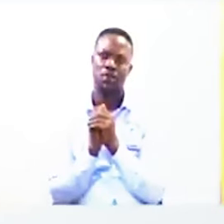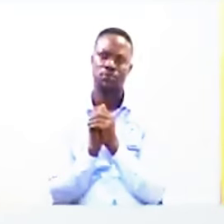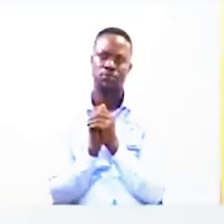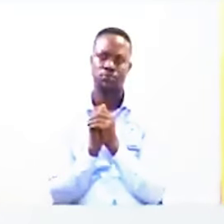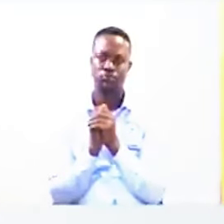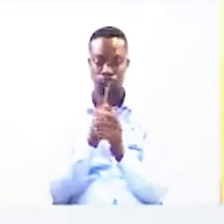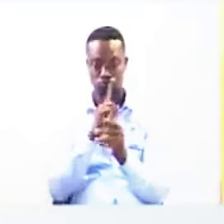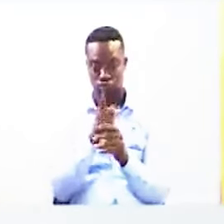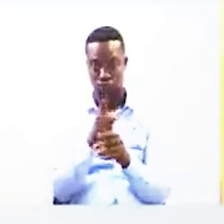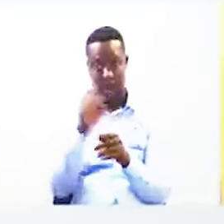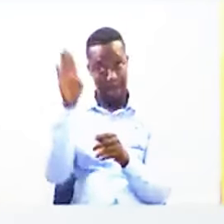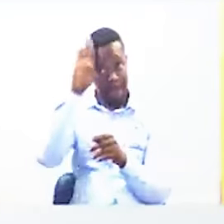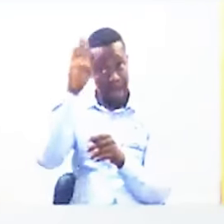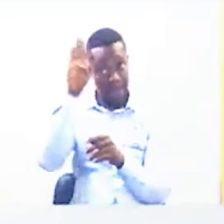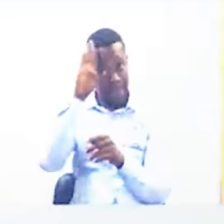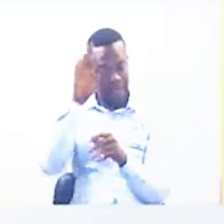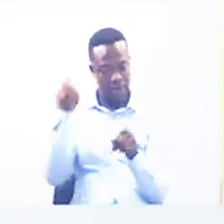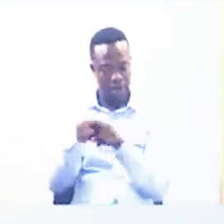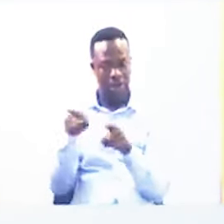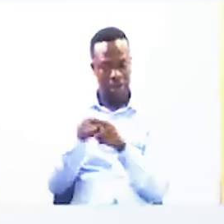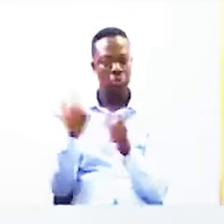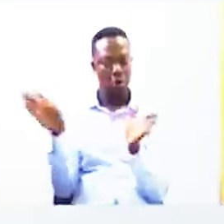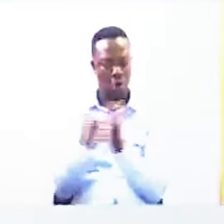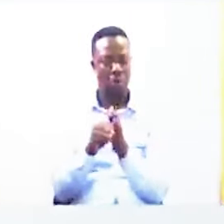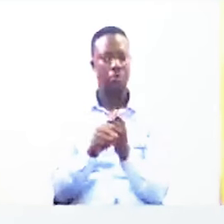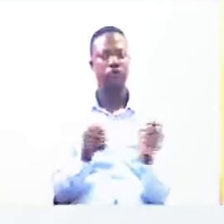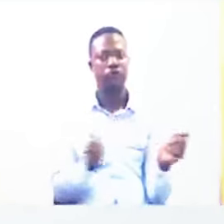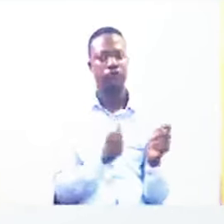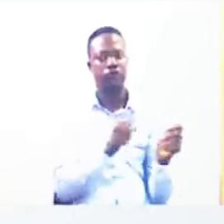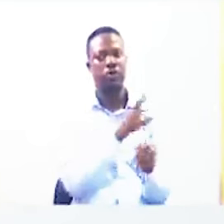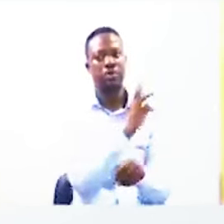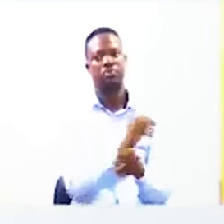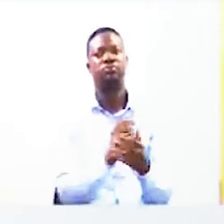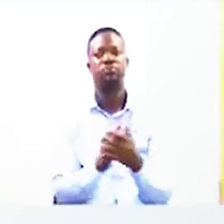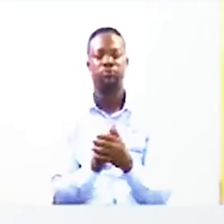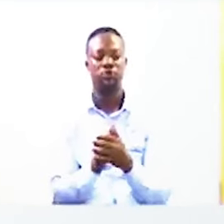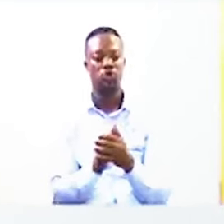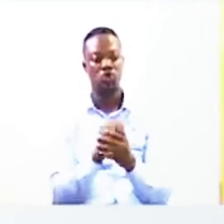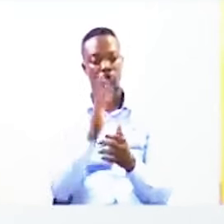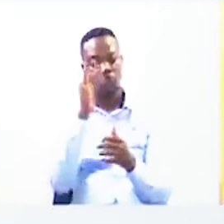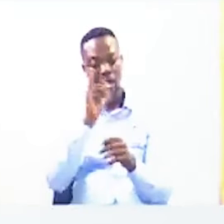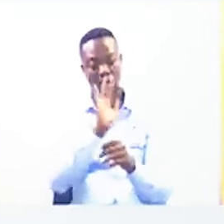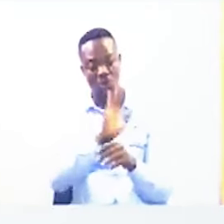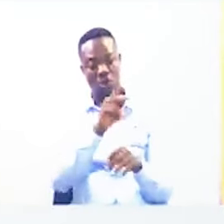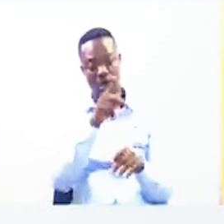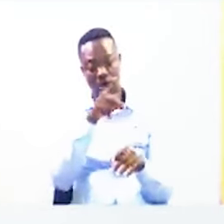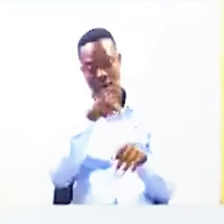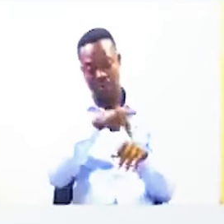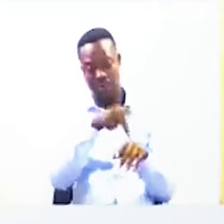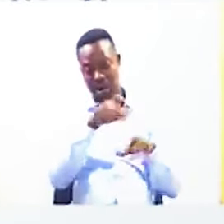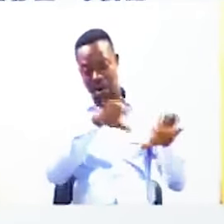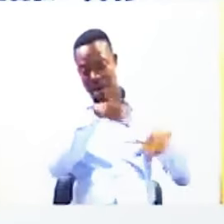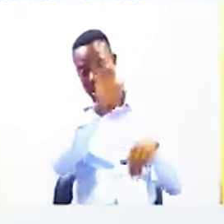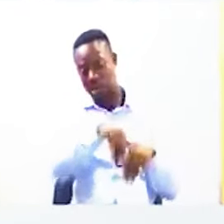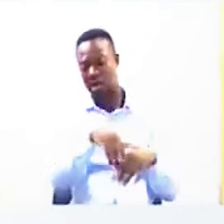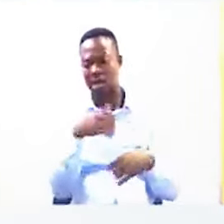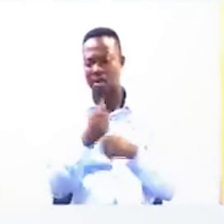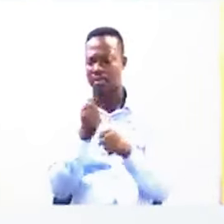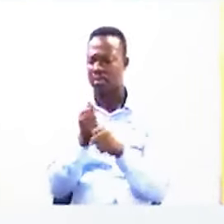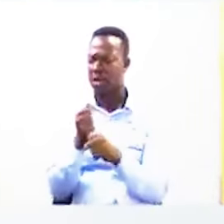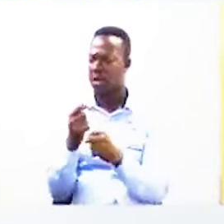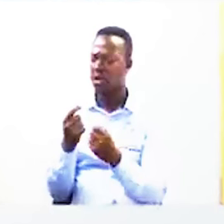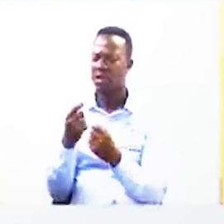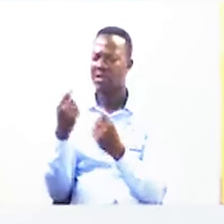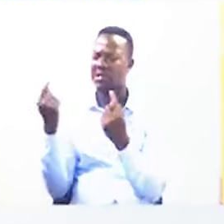Even Barnabas was led astray. His action would make the